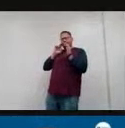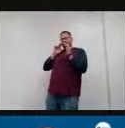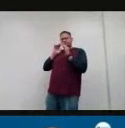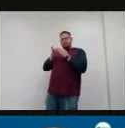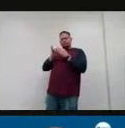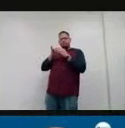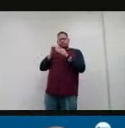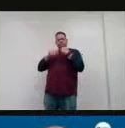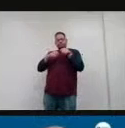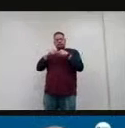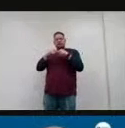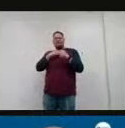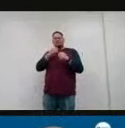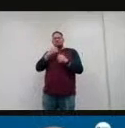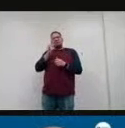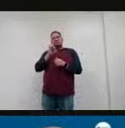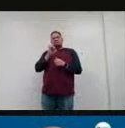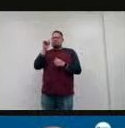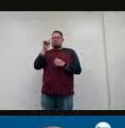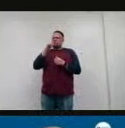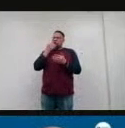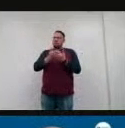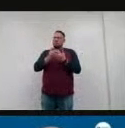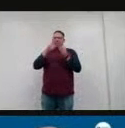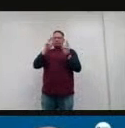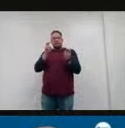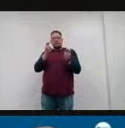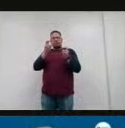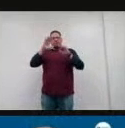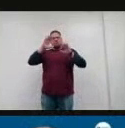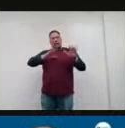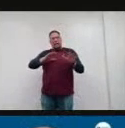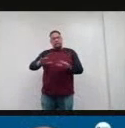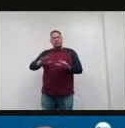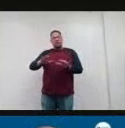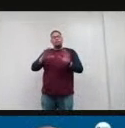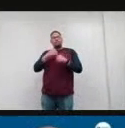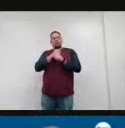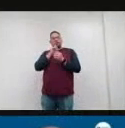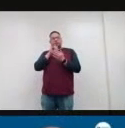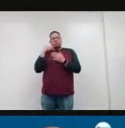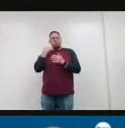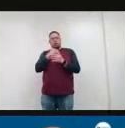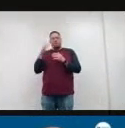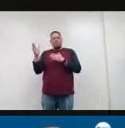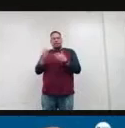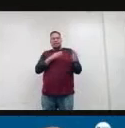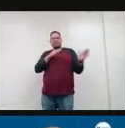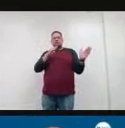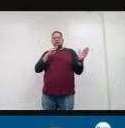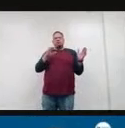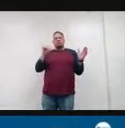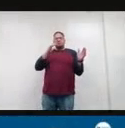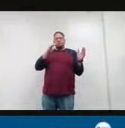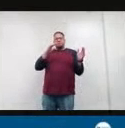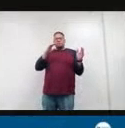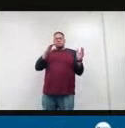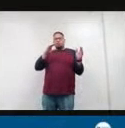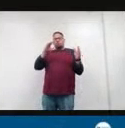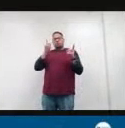I feel this is a really good statement to settle us down, to make sure that we're planning, like Director Noah's Prezi